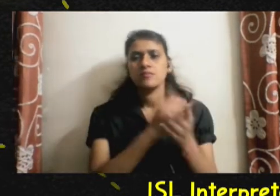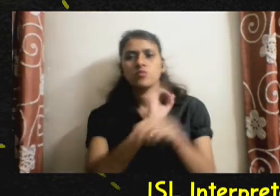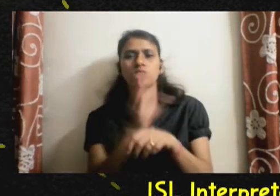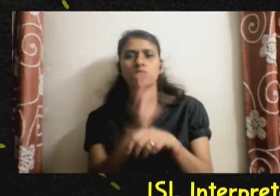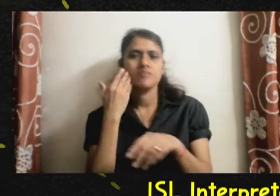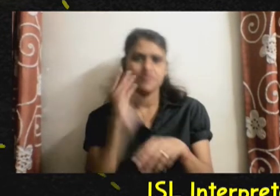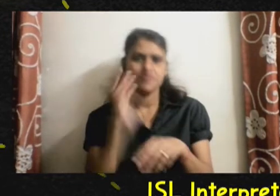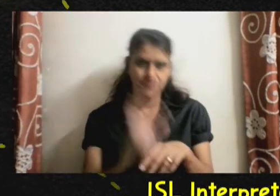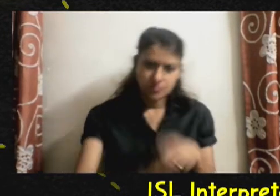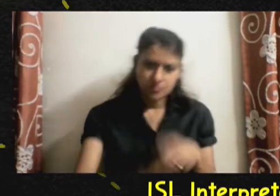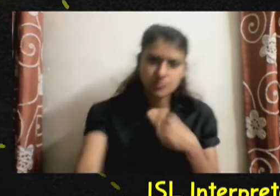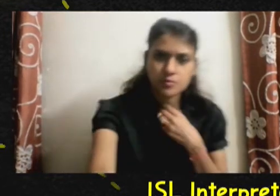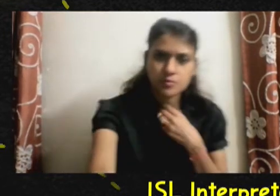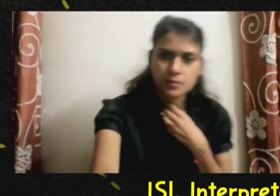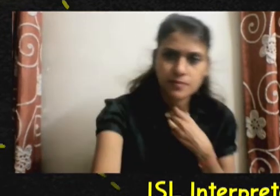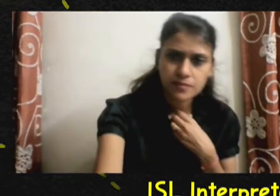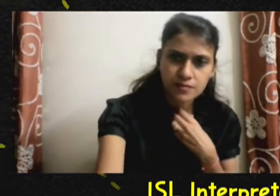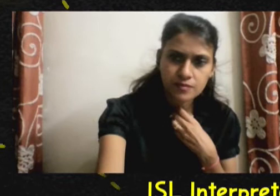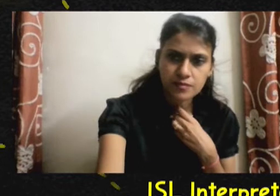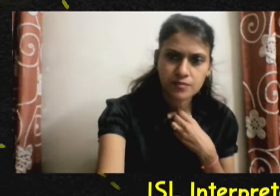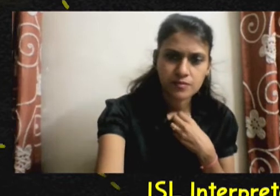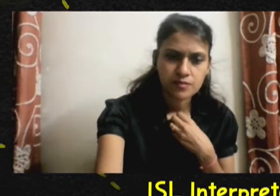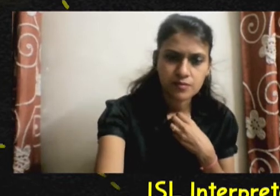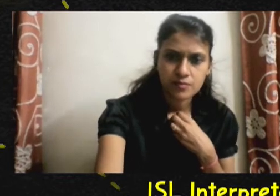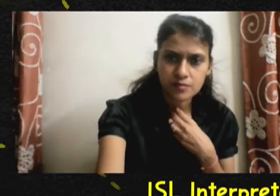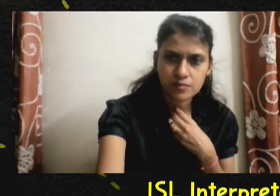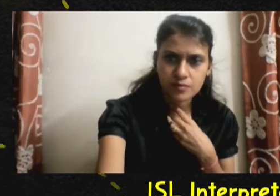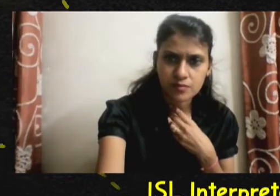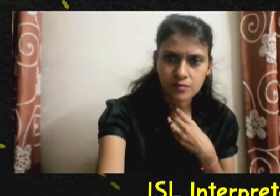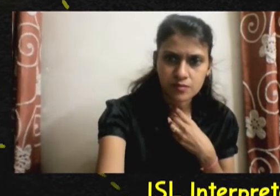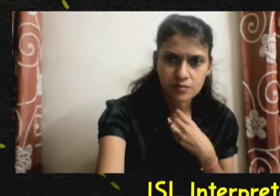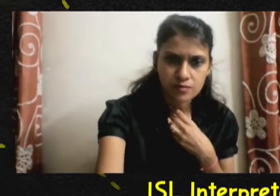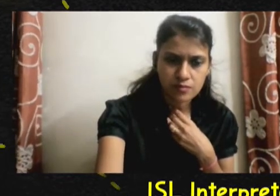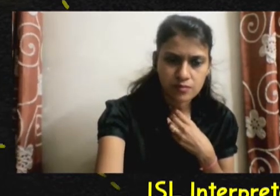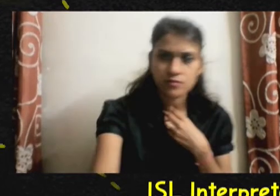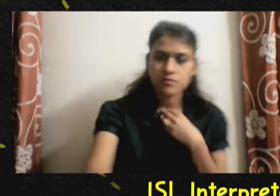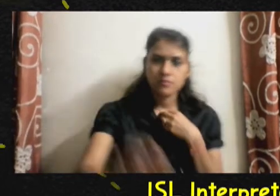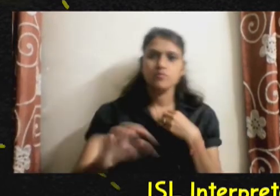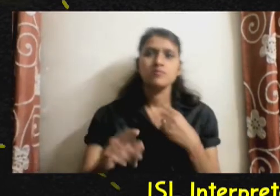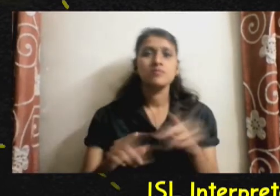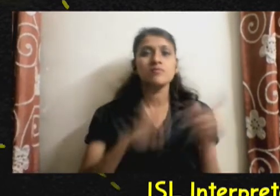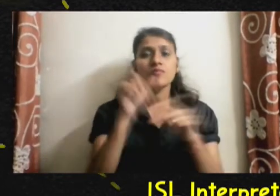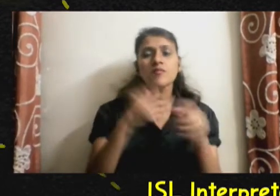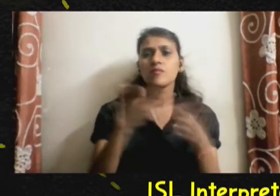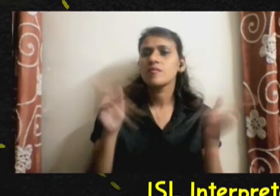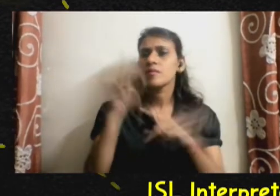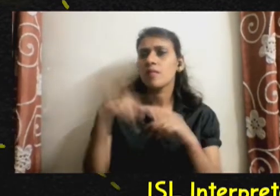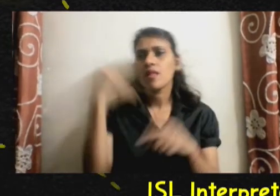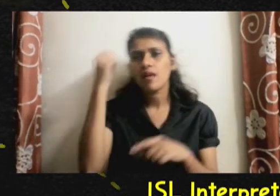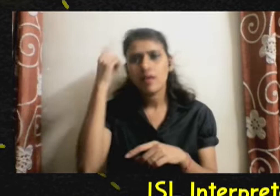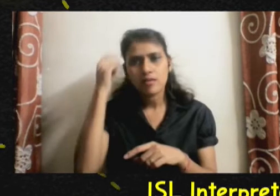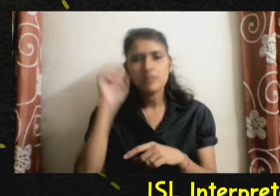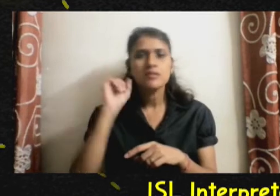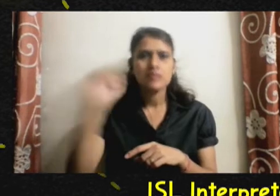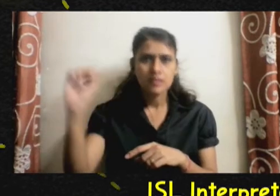with on-ground service providers to really understand what it is that their digital footprint is.